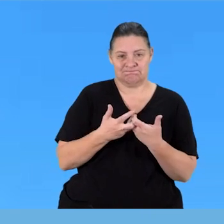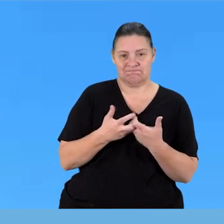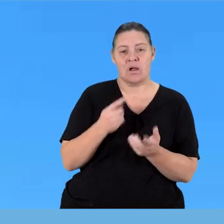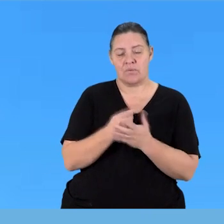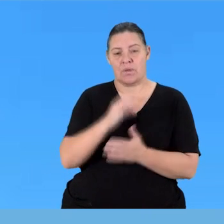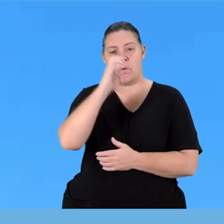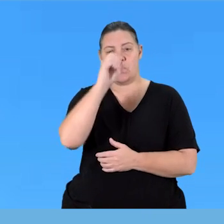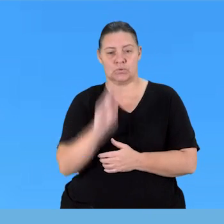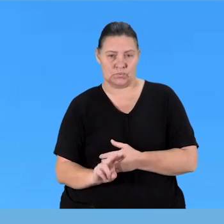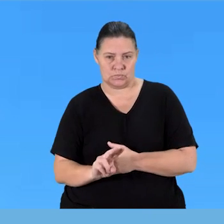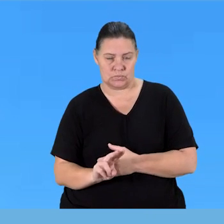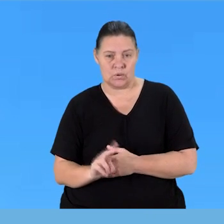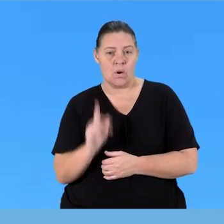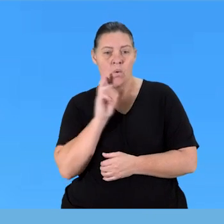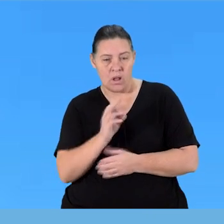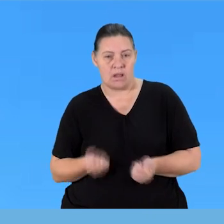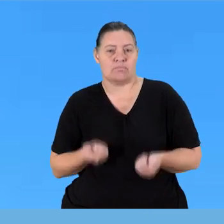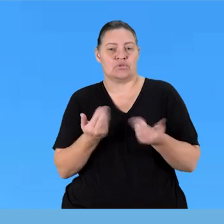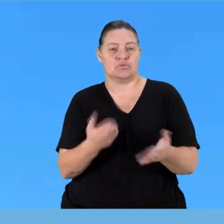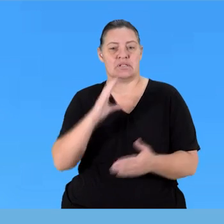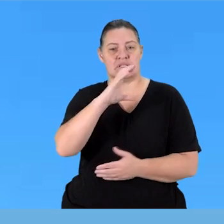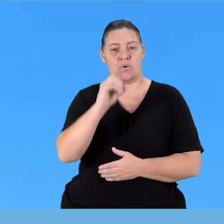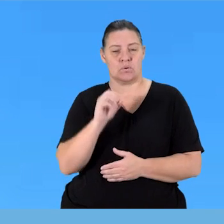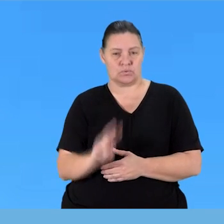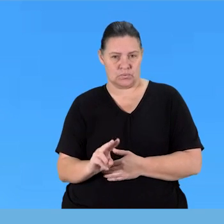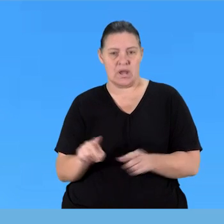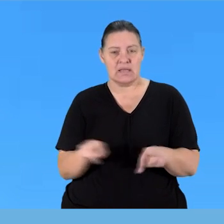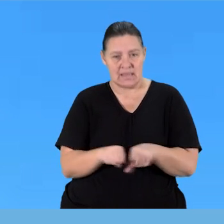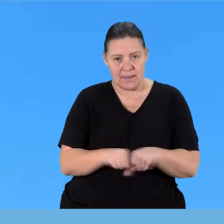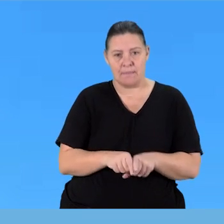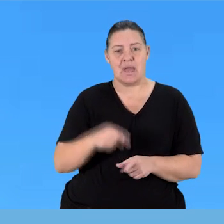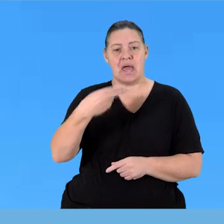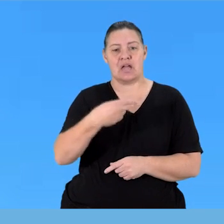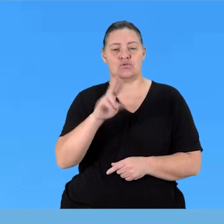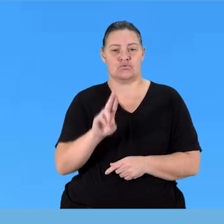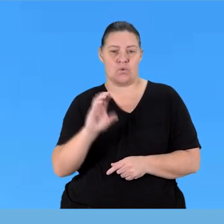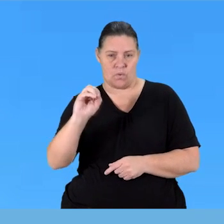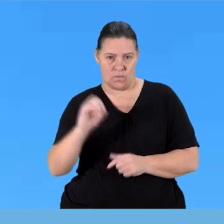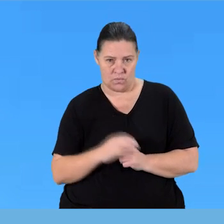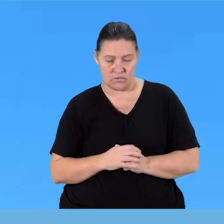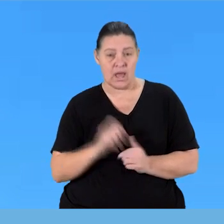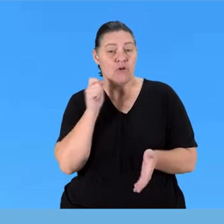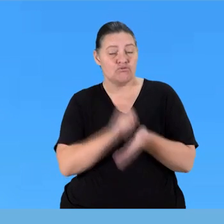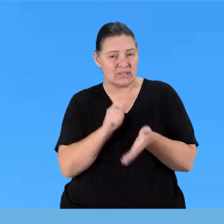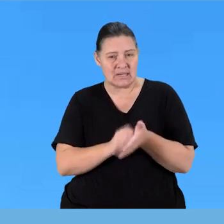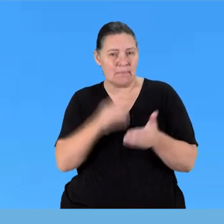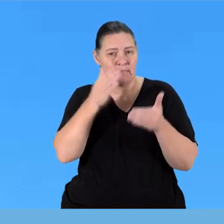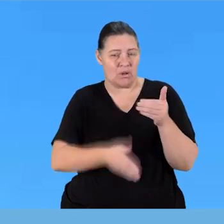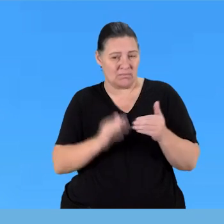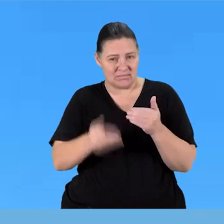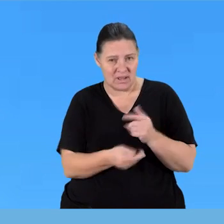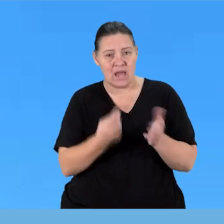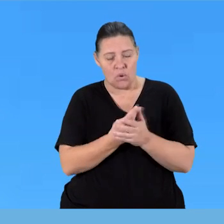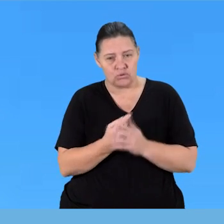bond with the O2, which is going to produce the CO2 and the H2O. Remember the numbers written